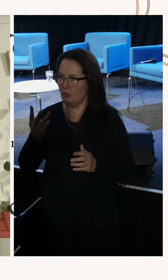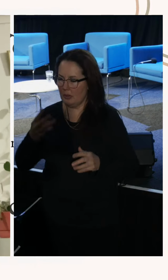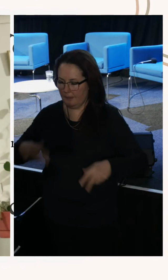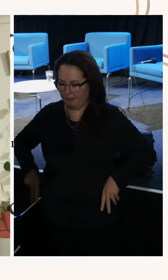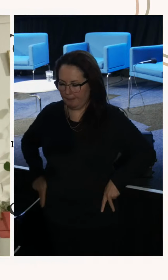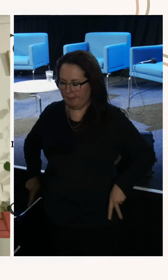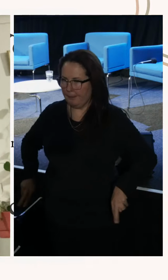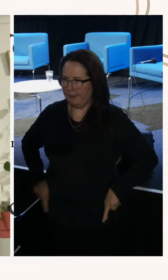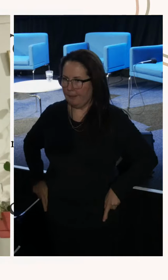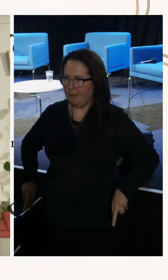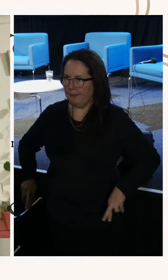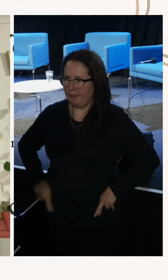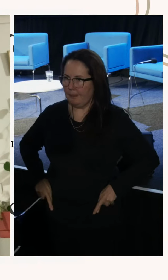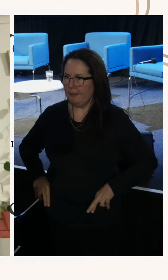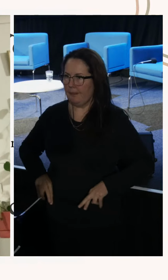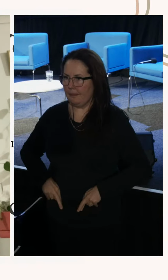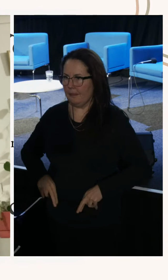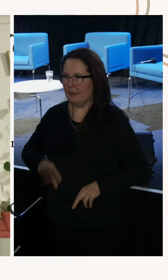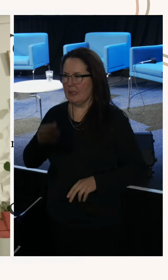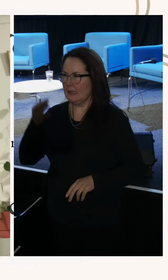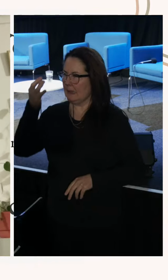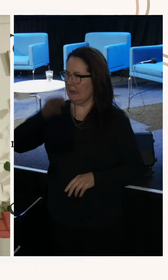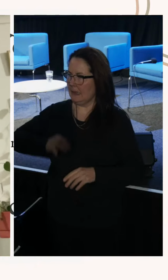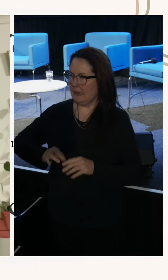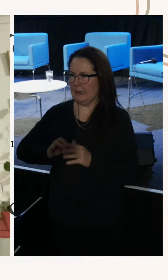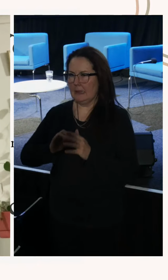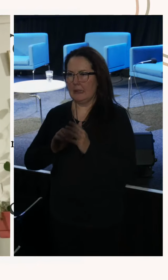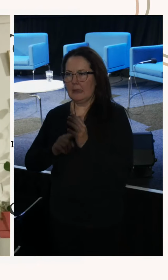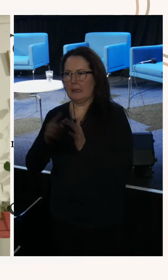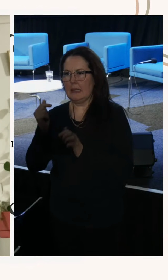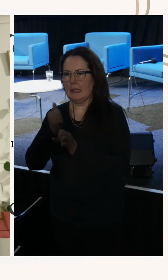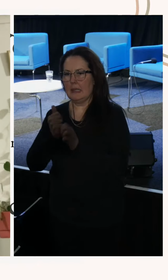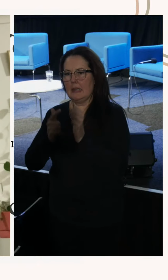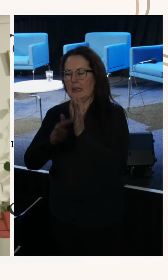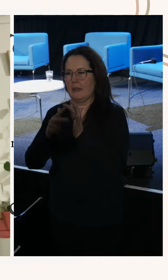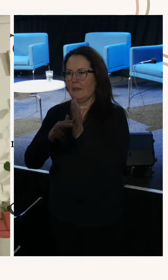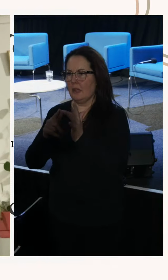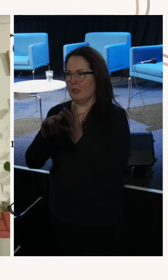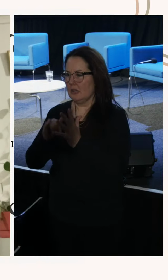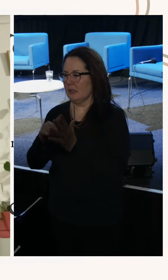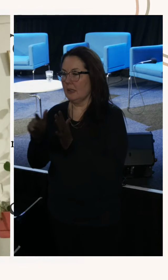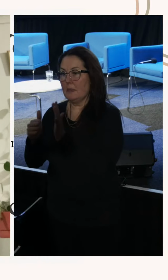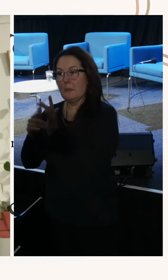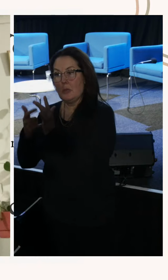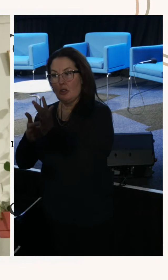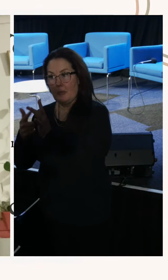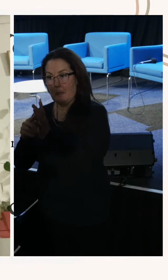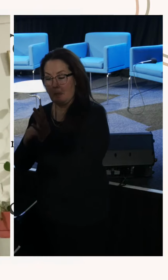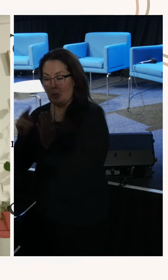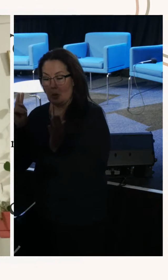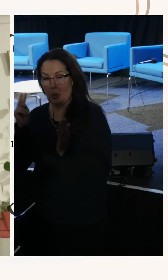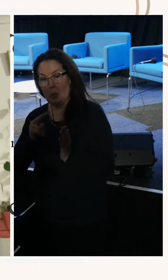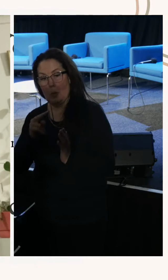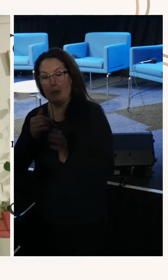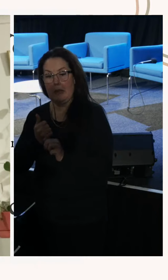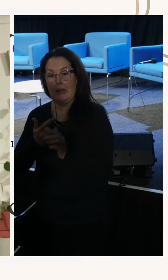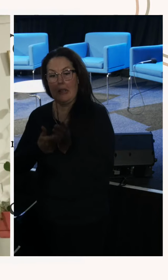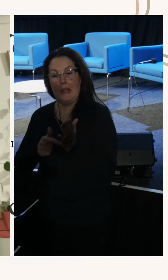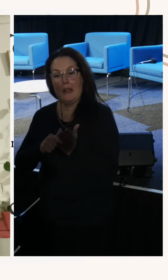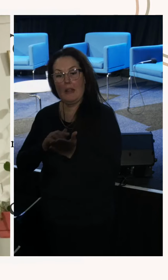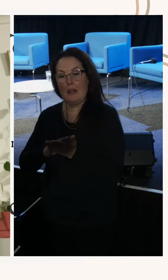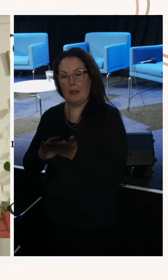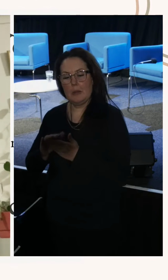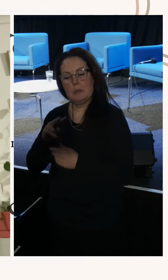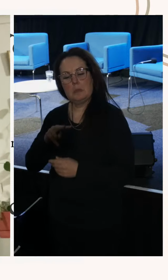worn skin-tight, peg-legged Levi's. Miriam looked at Garth. She found the loose space between his legs alluring. She started to think about what